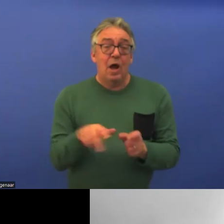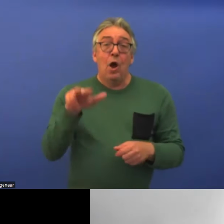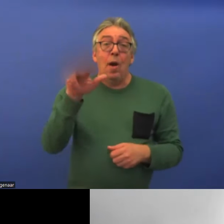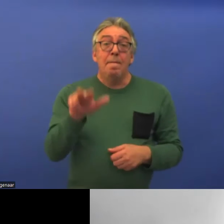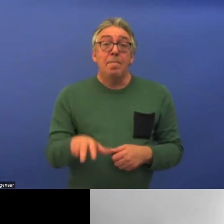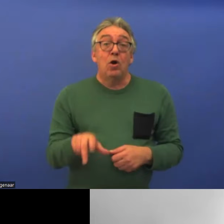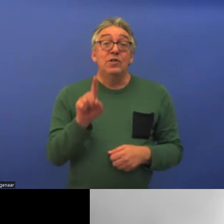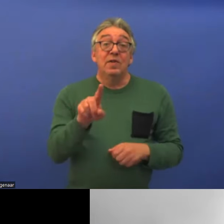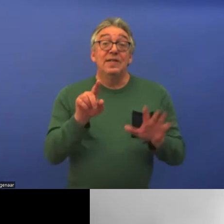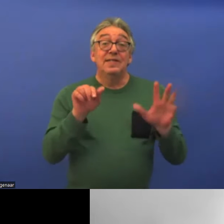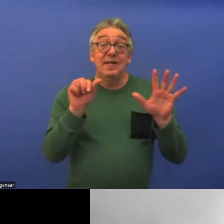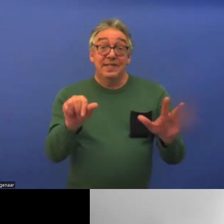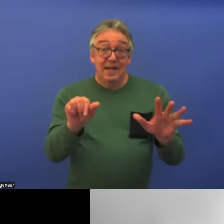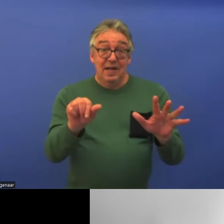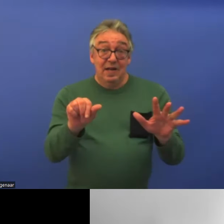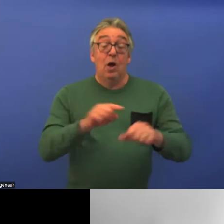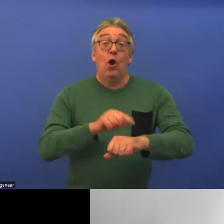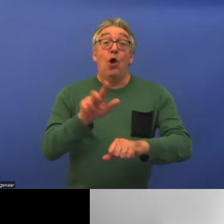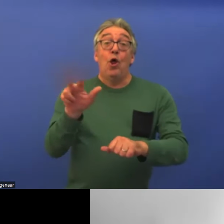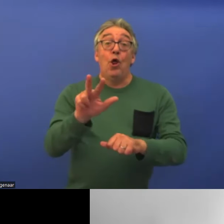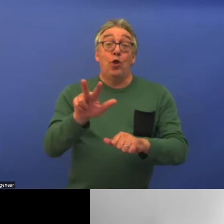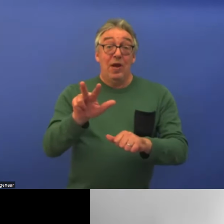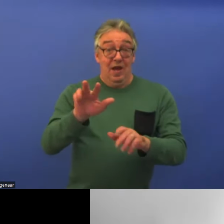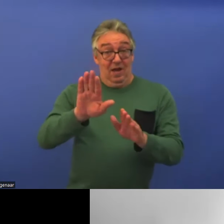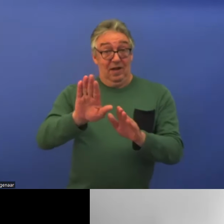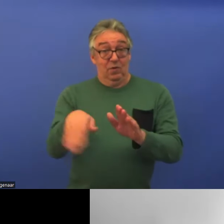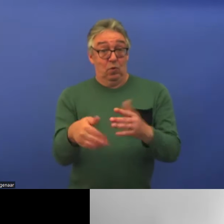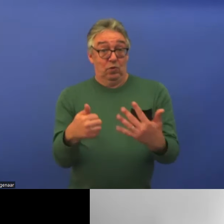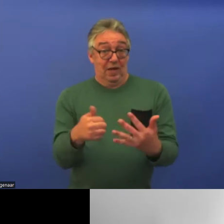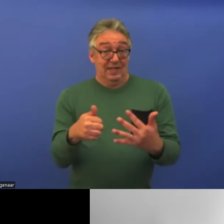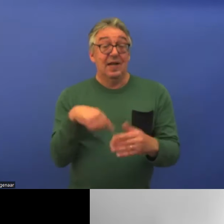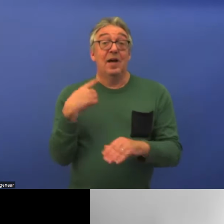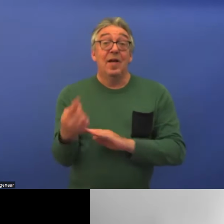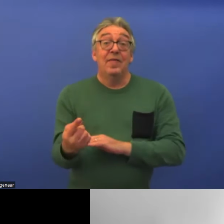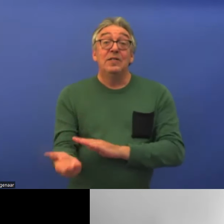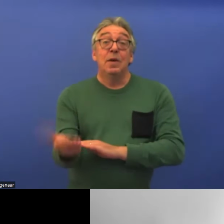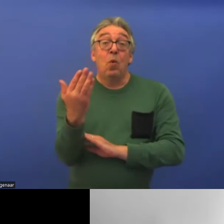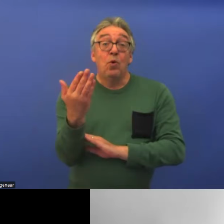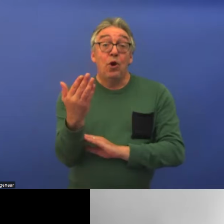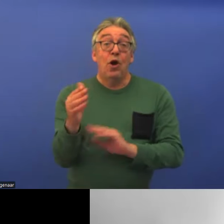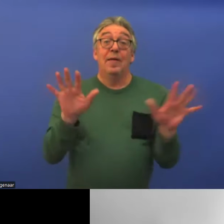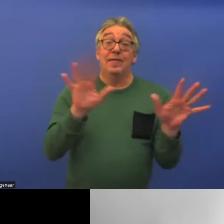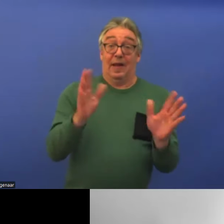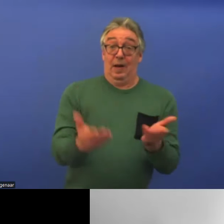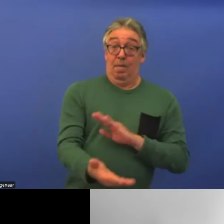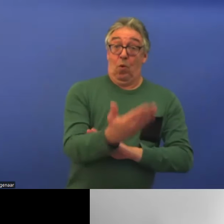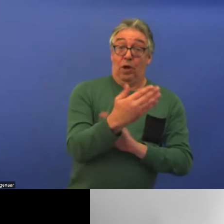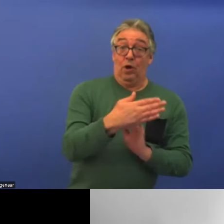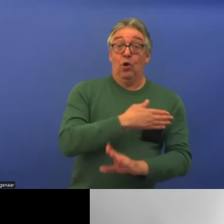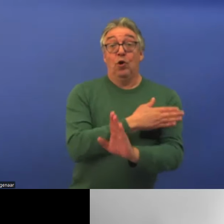p.m. and from and the following day from 10 a.m. to 1